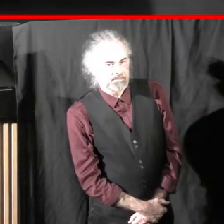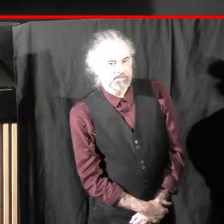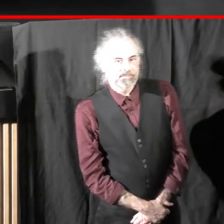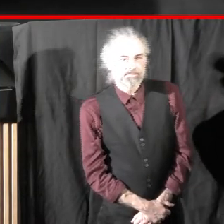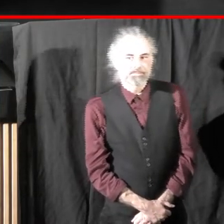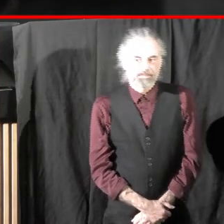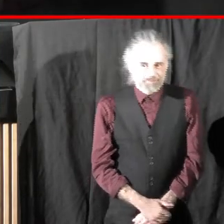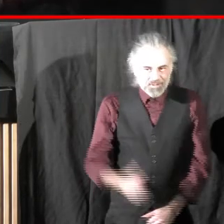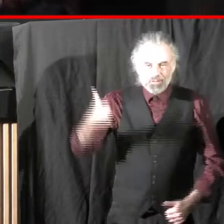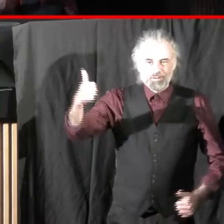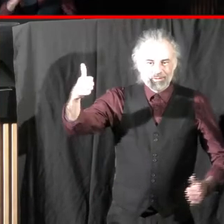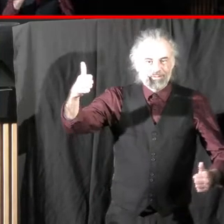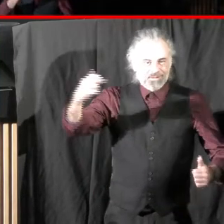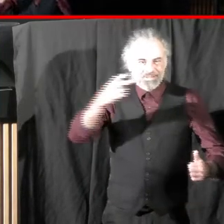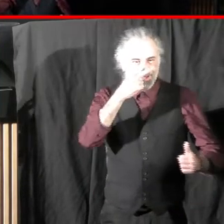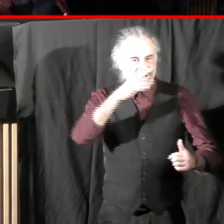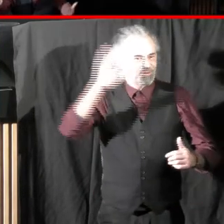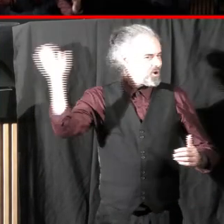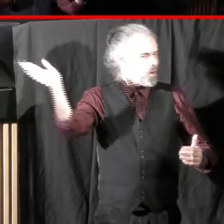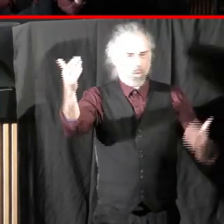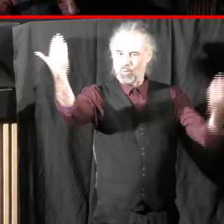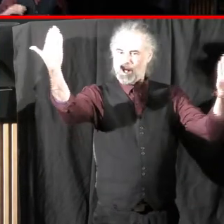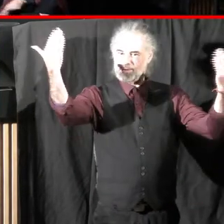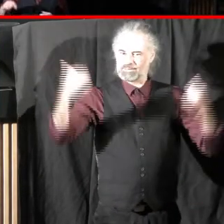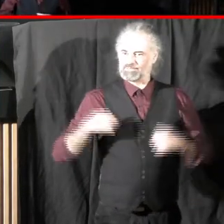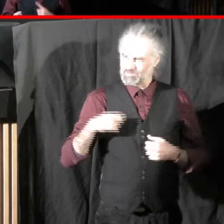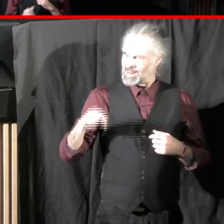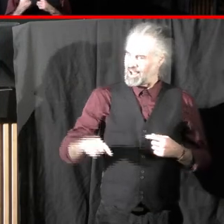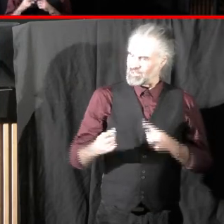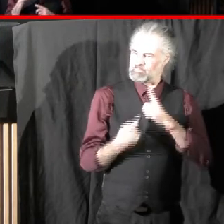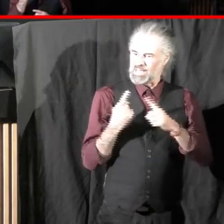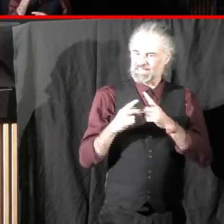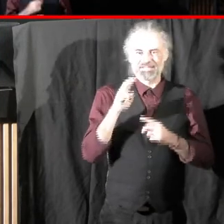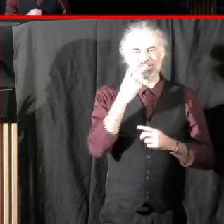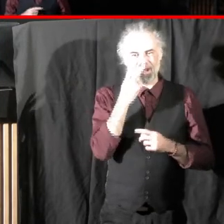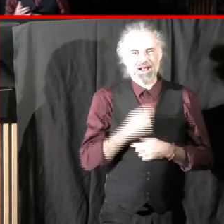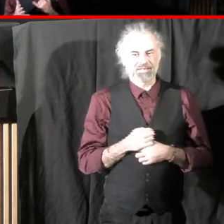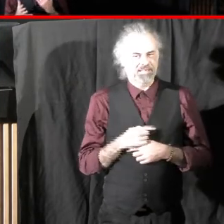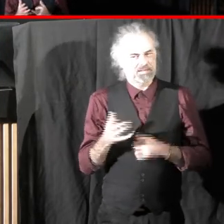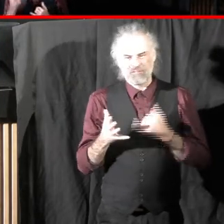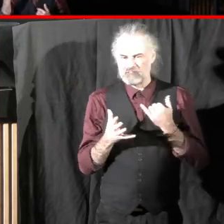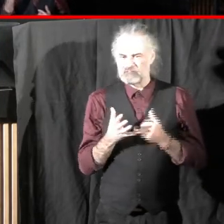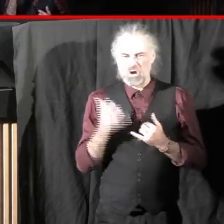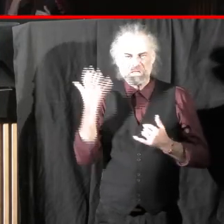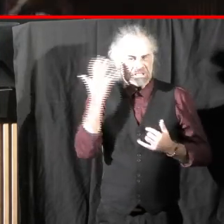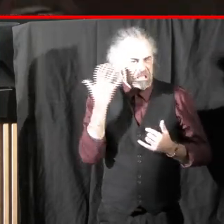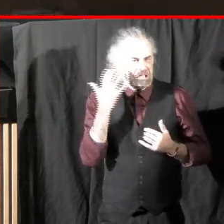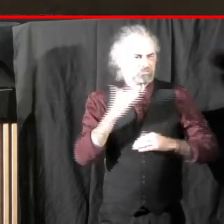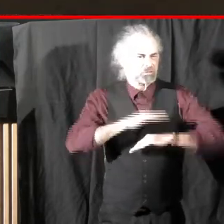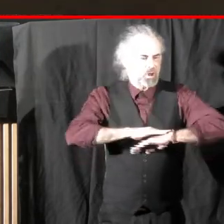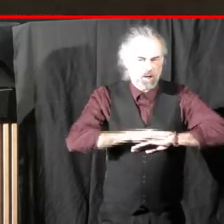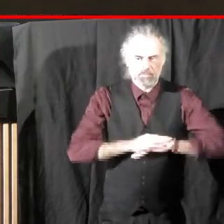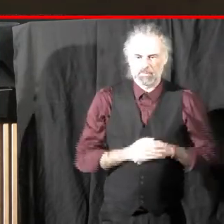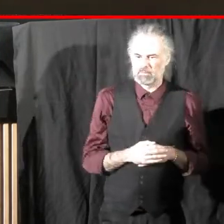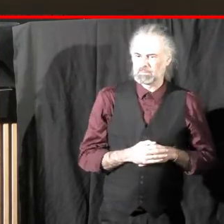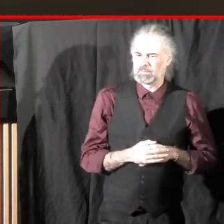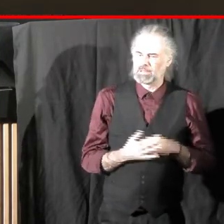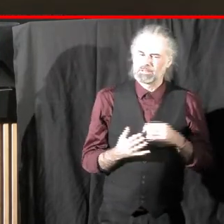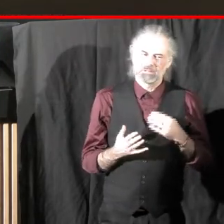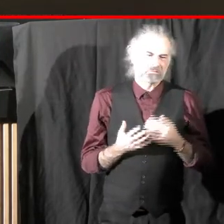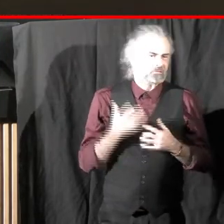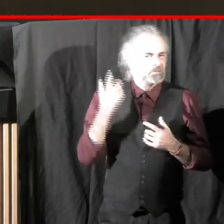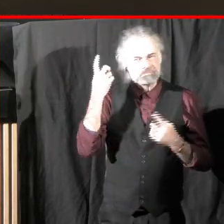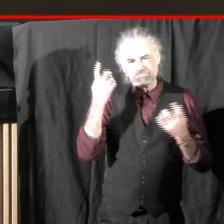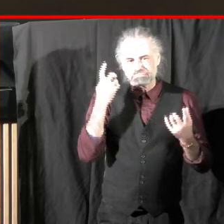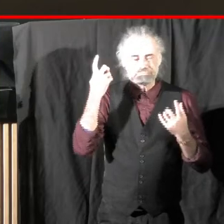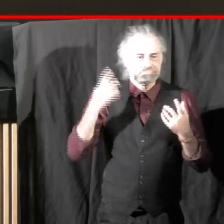Hi. Good evening, everyone. Welcome to our meeting tonight. This is a very dangerous time, a very distressing time in our town with a